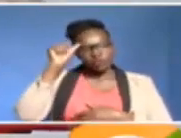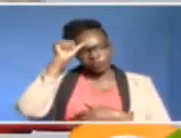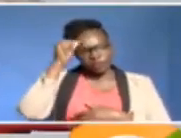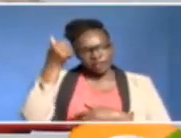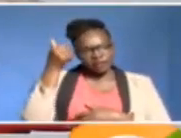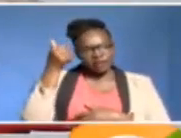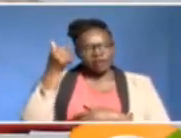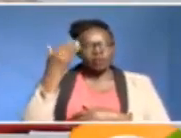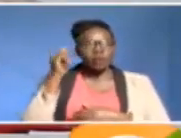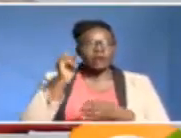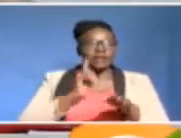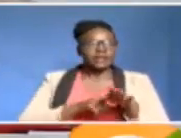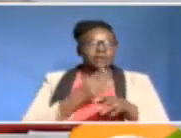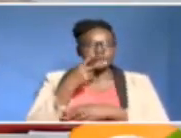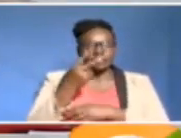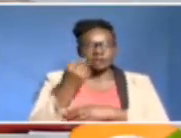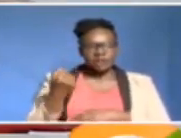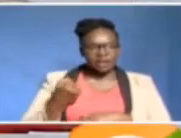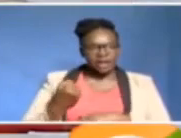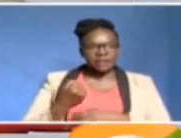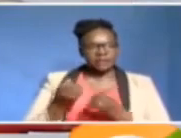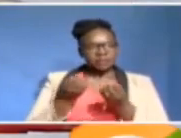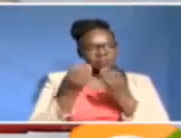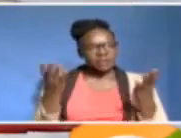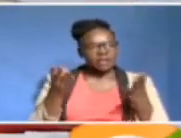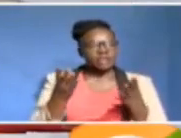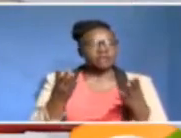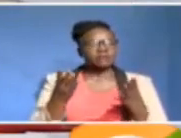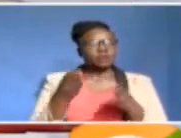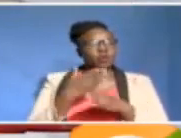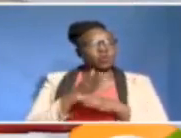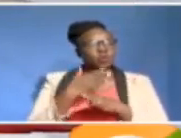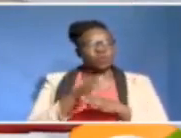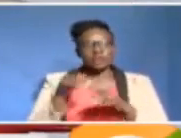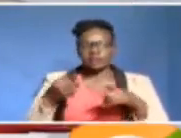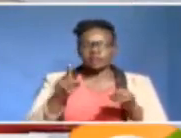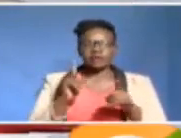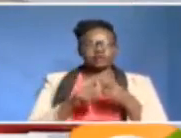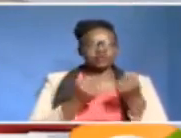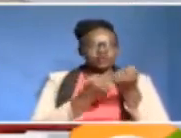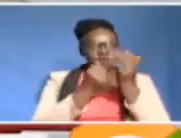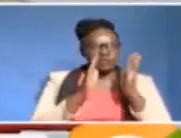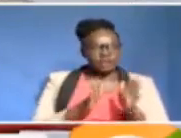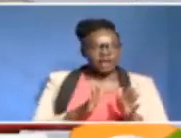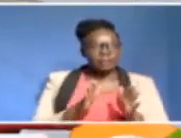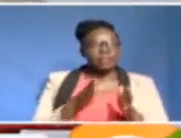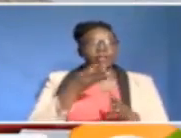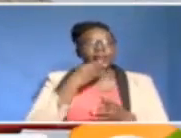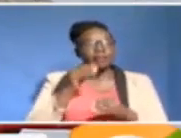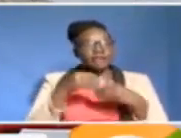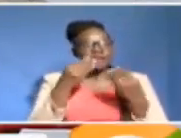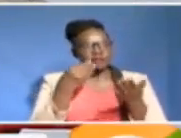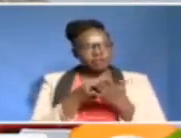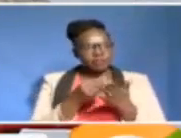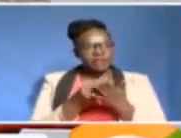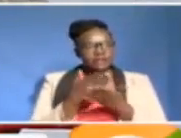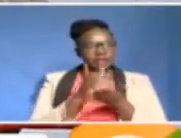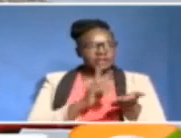Because we see a lot of girls wasting away through sponsors and through men giving them money. A girl can be given